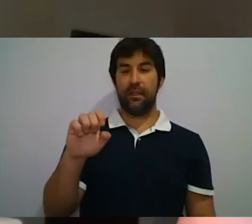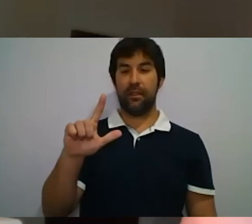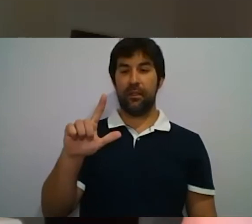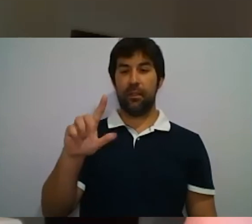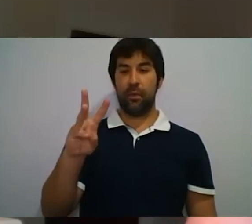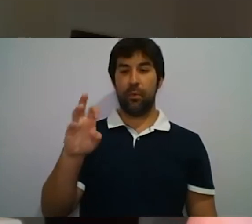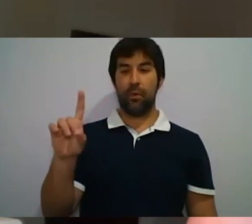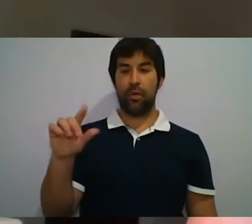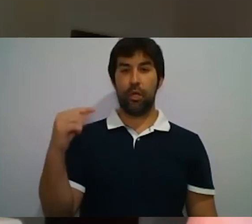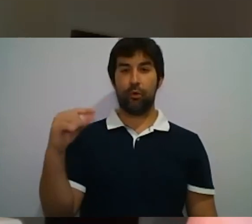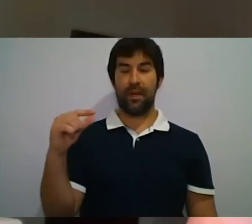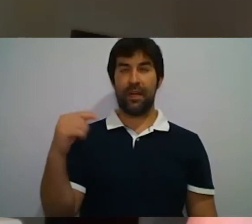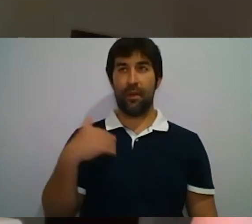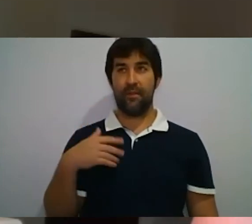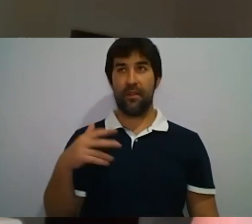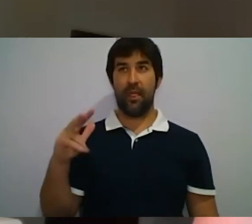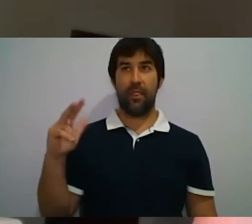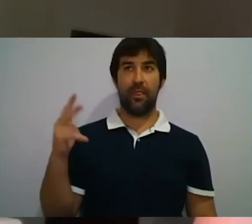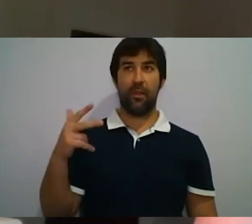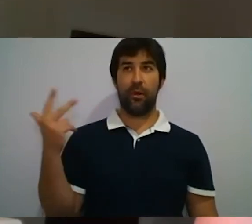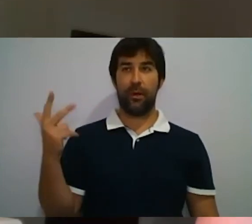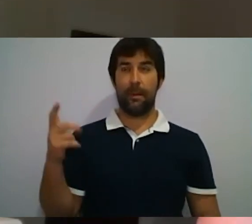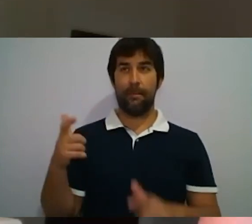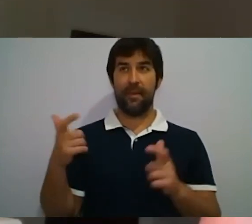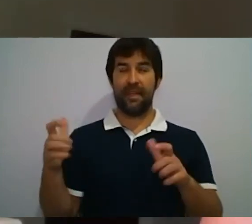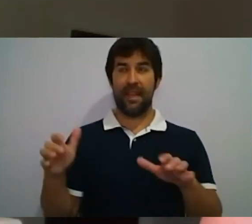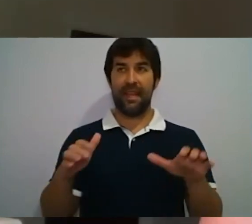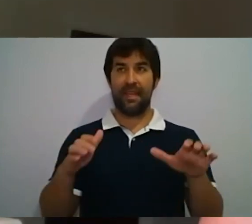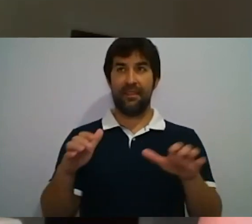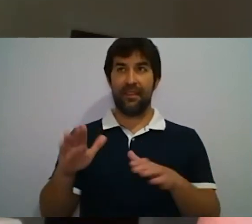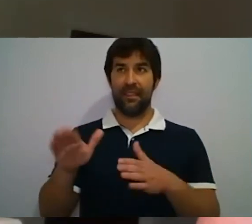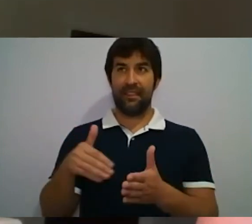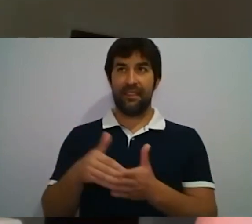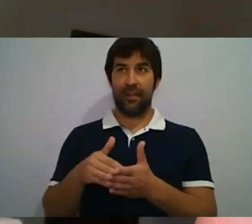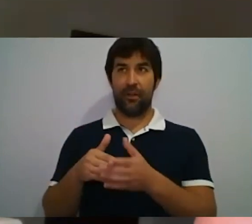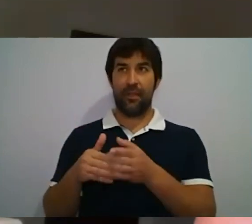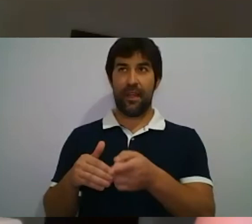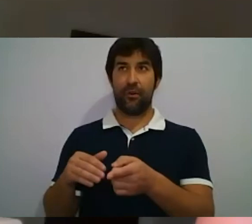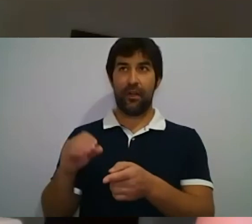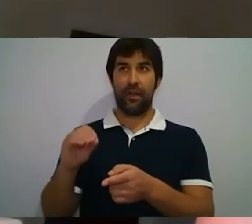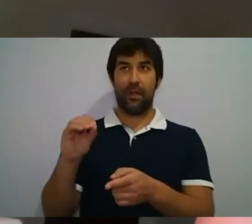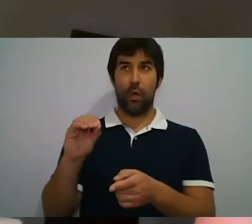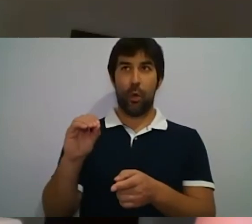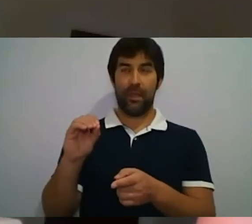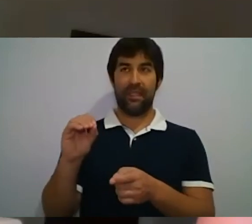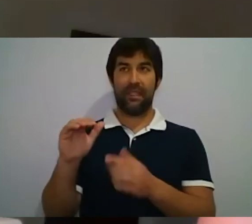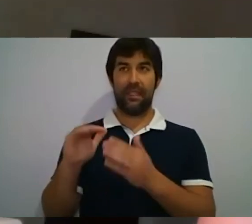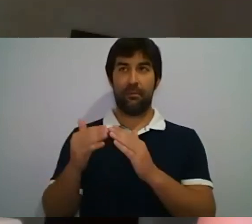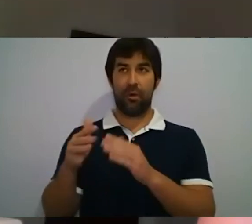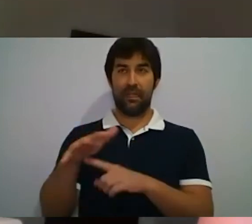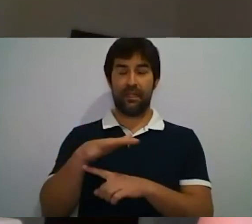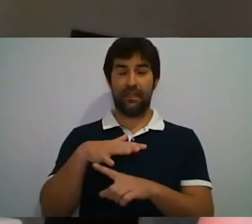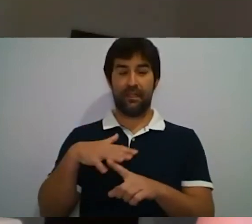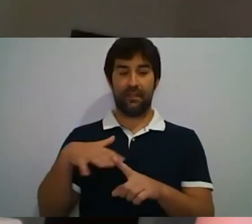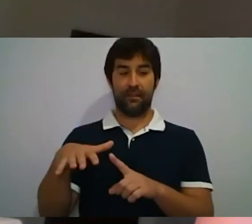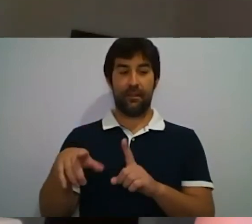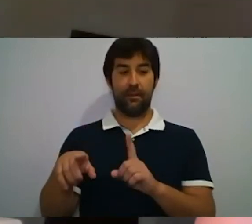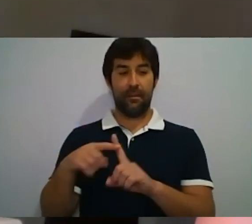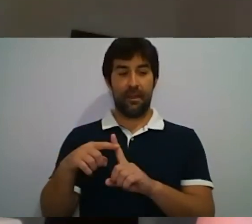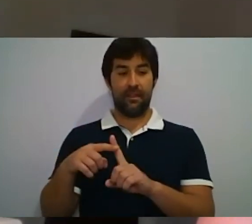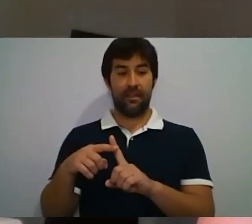number of different frontages along it, can we locate those curb cuts on the most